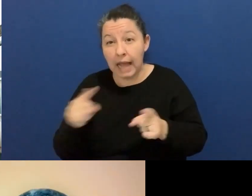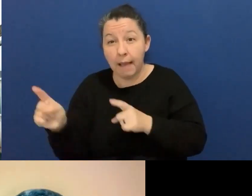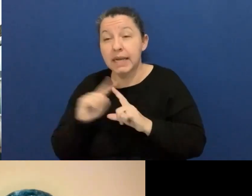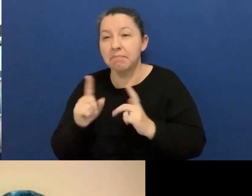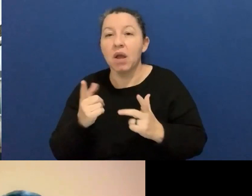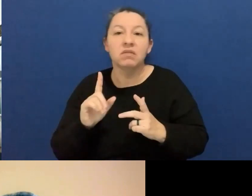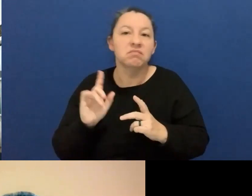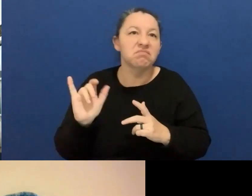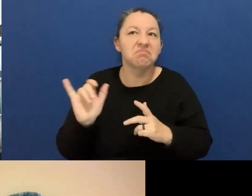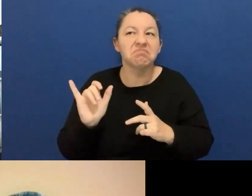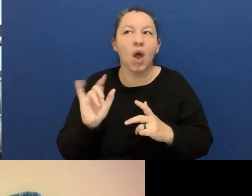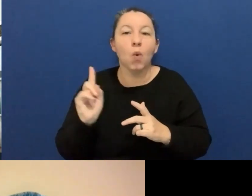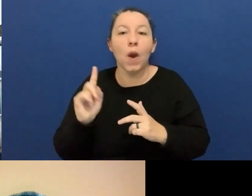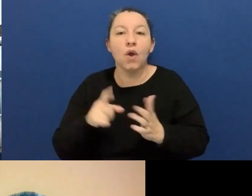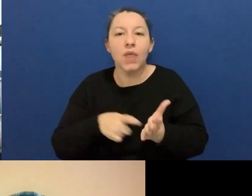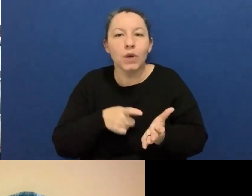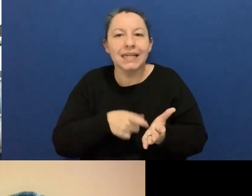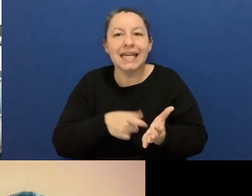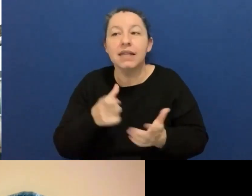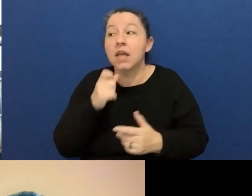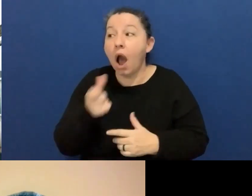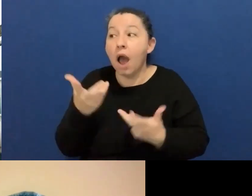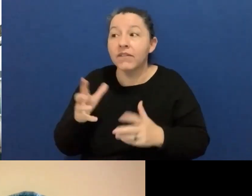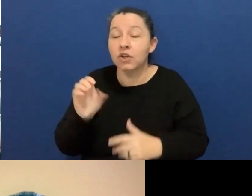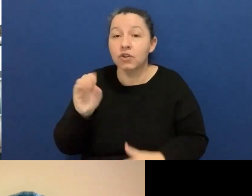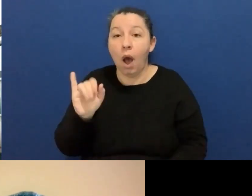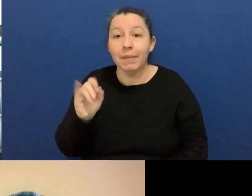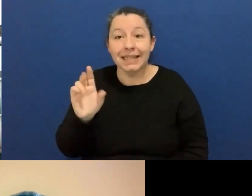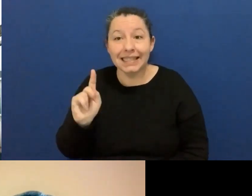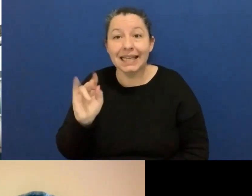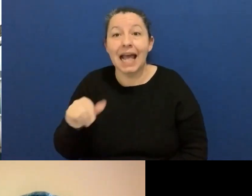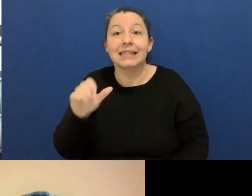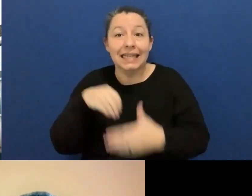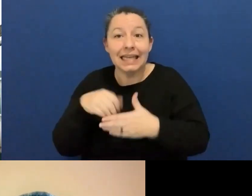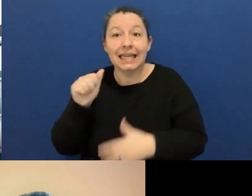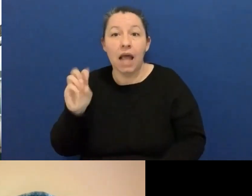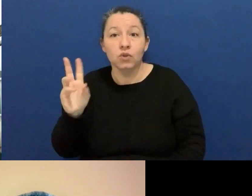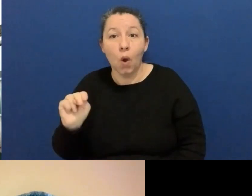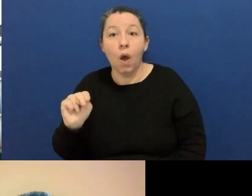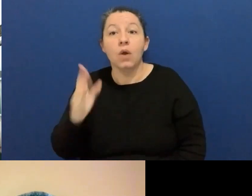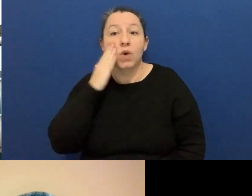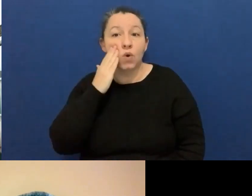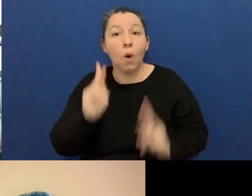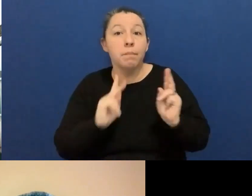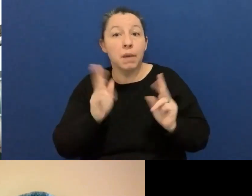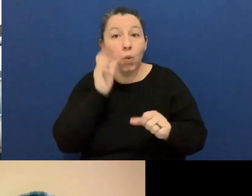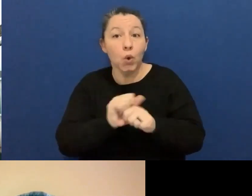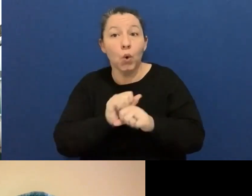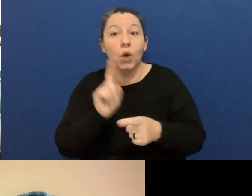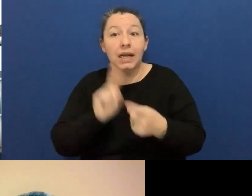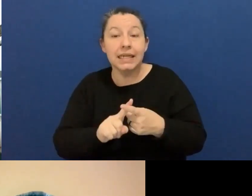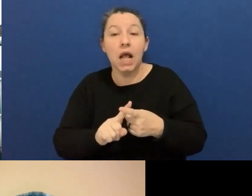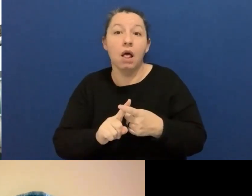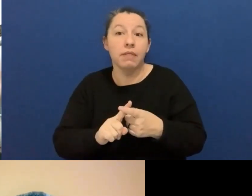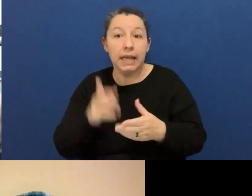digging the unfinished obelisk, which is in Aswan, we know that people would work until they completed a quota each day or